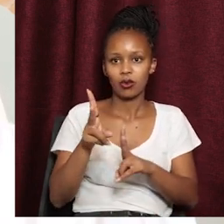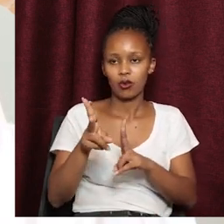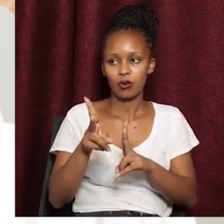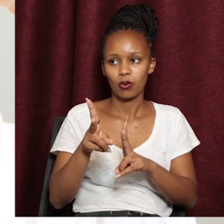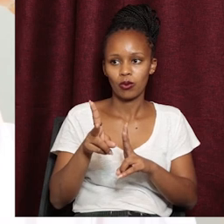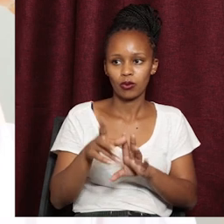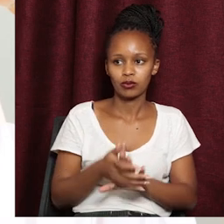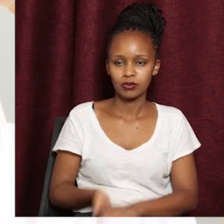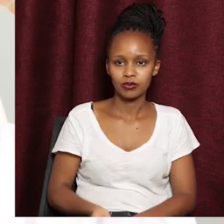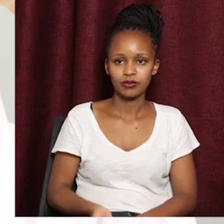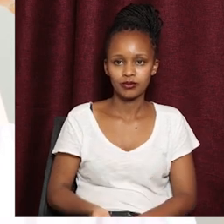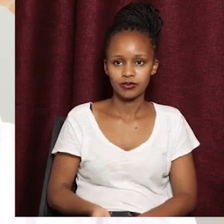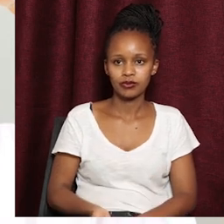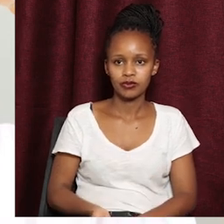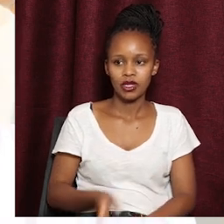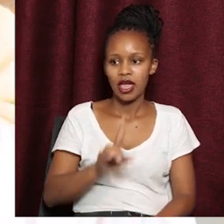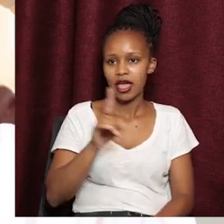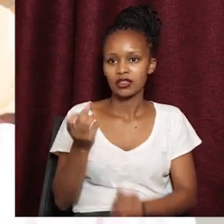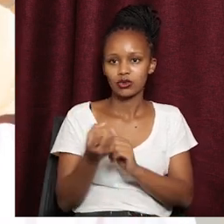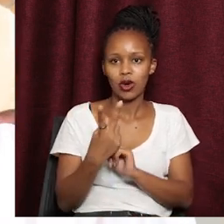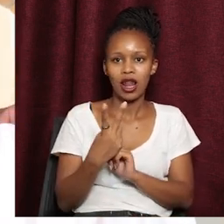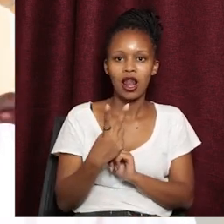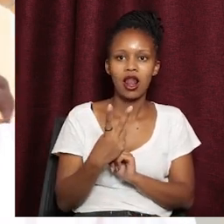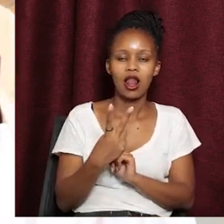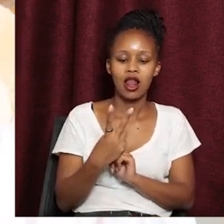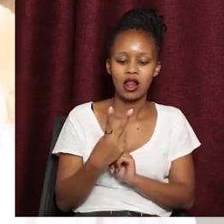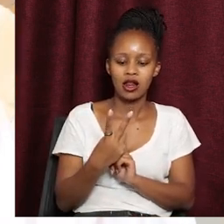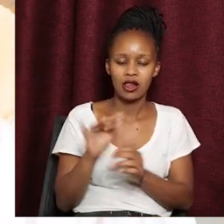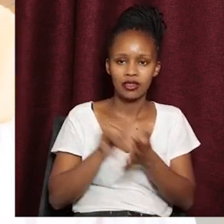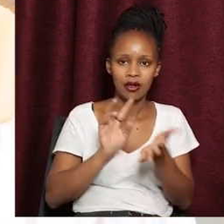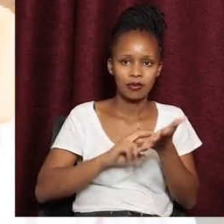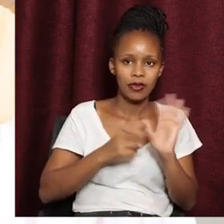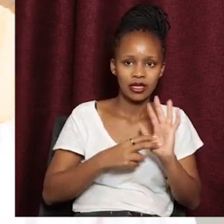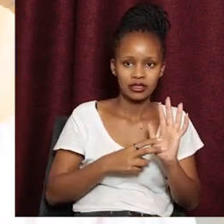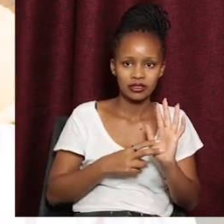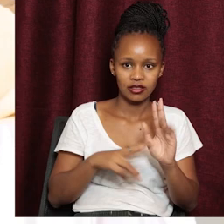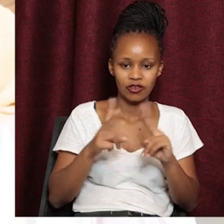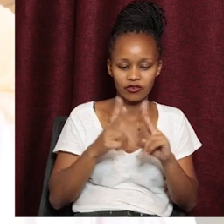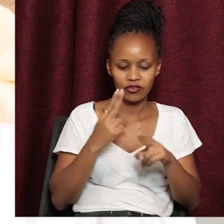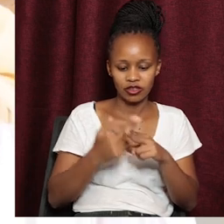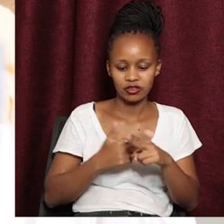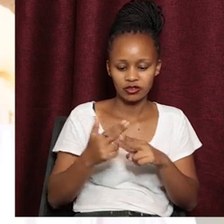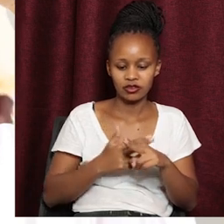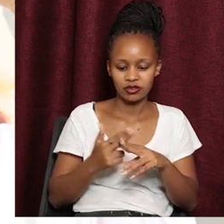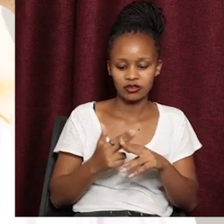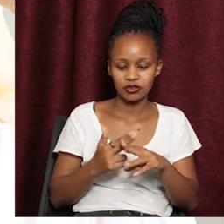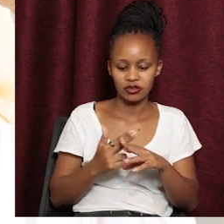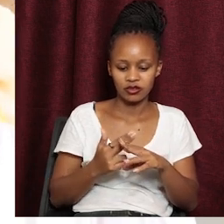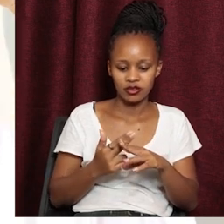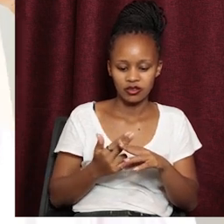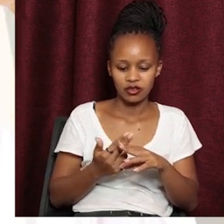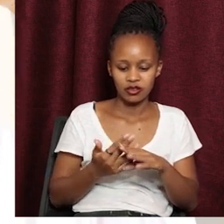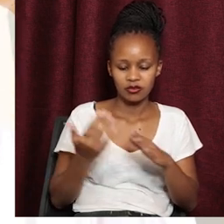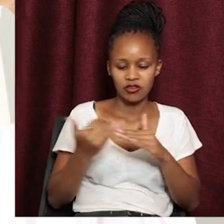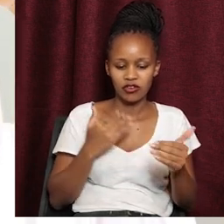and 12. So that means very soon, before we are even 60,